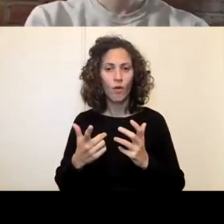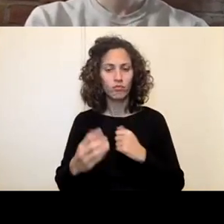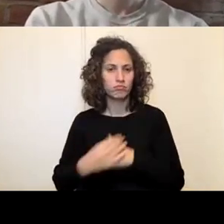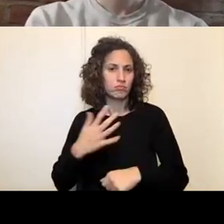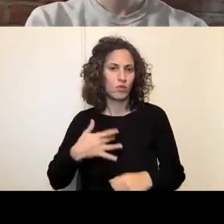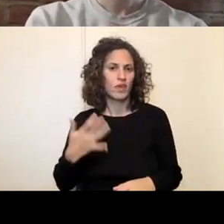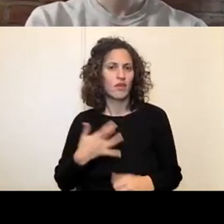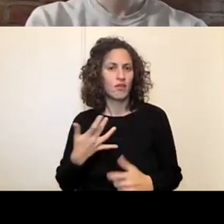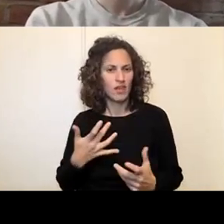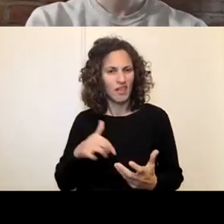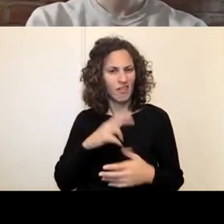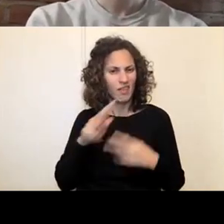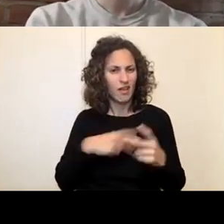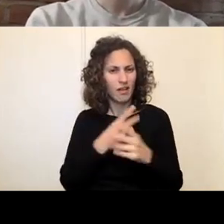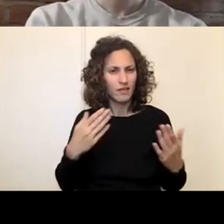of thing.